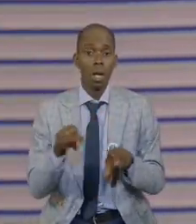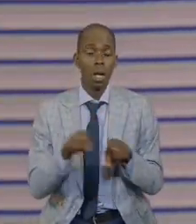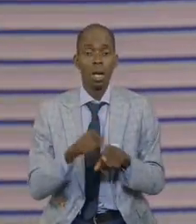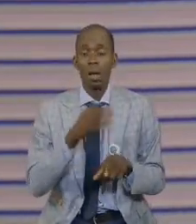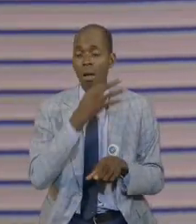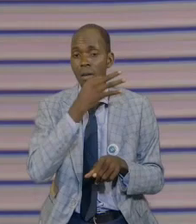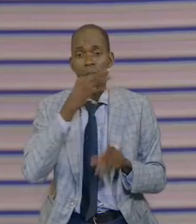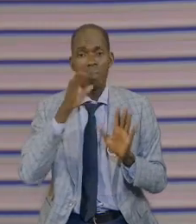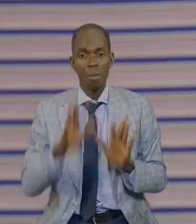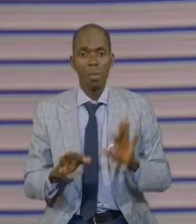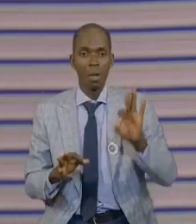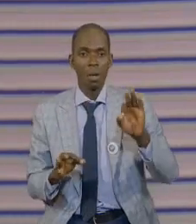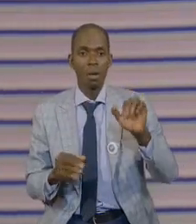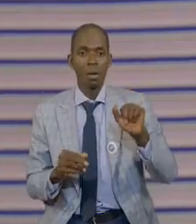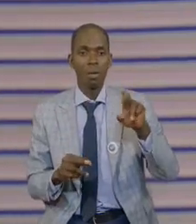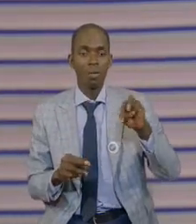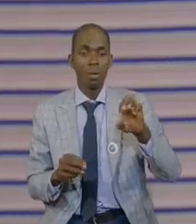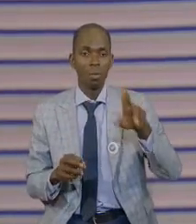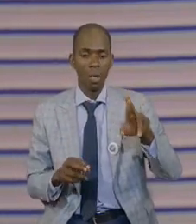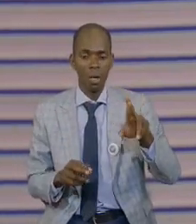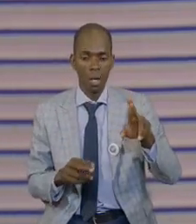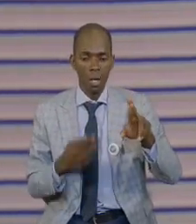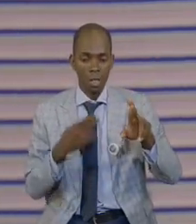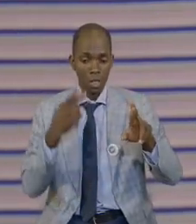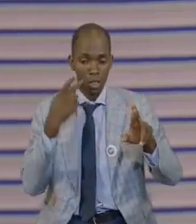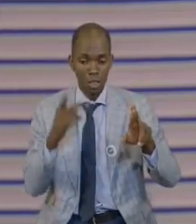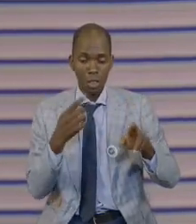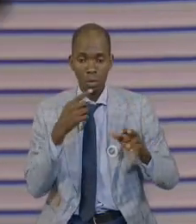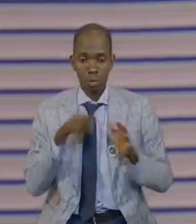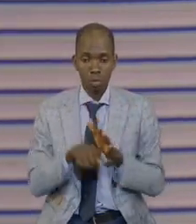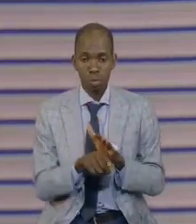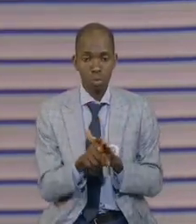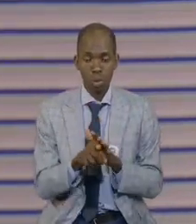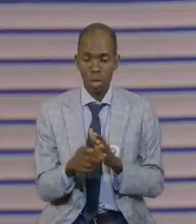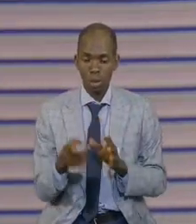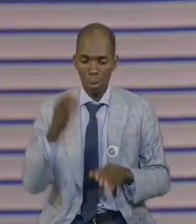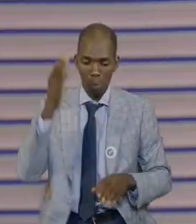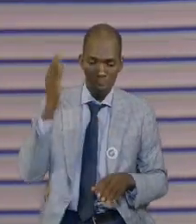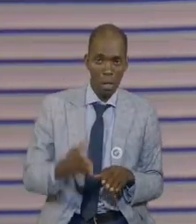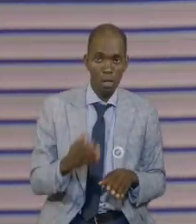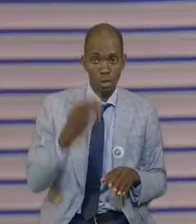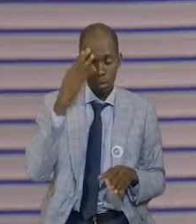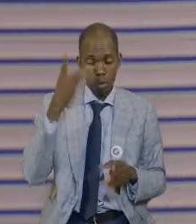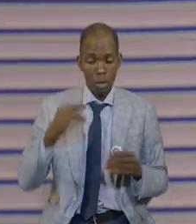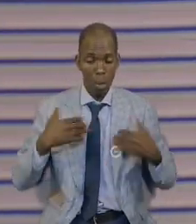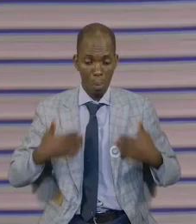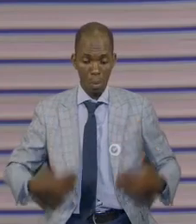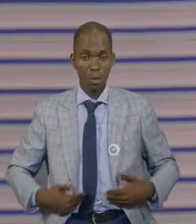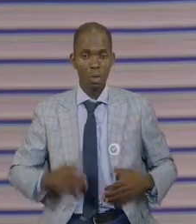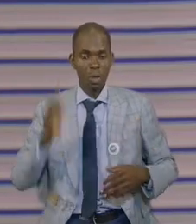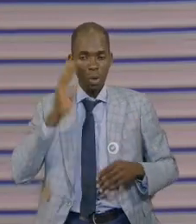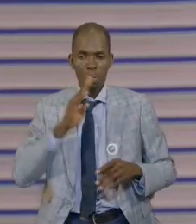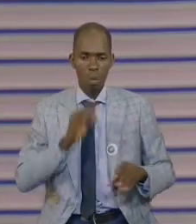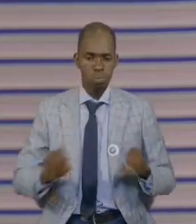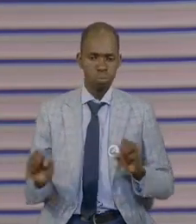snake and you coach The head the body will be Wrigley and violently